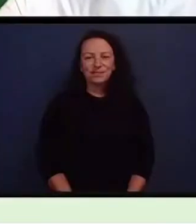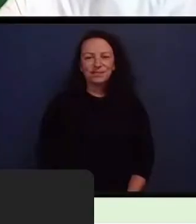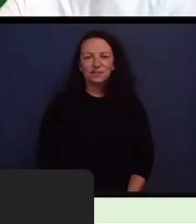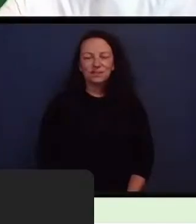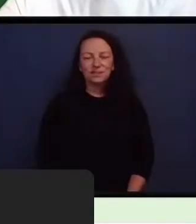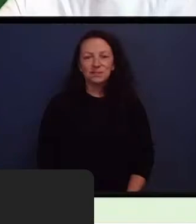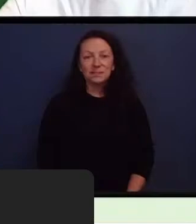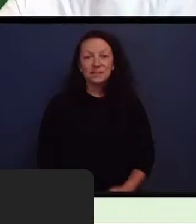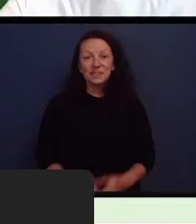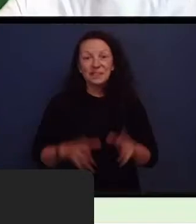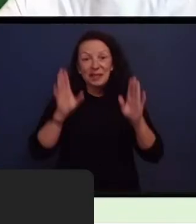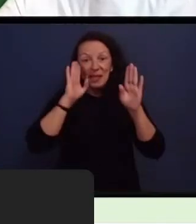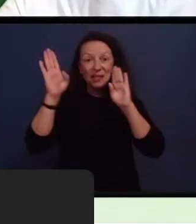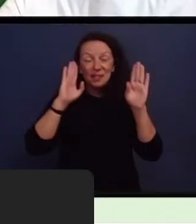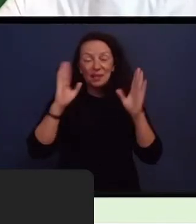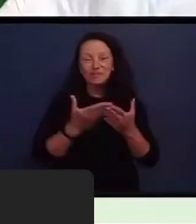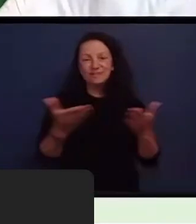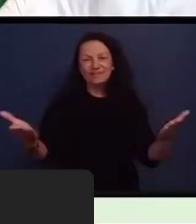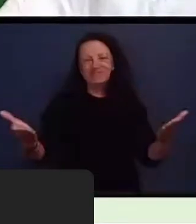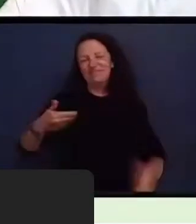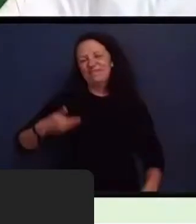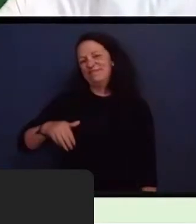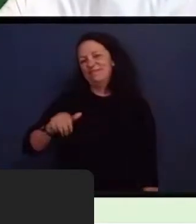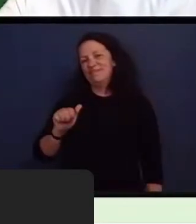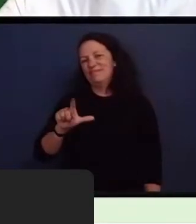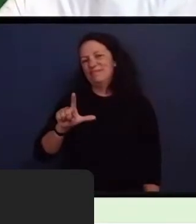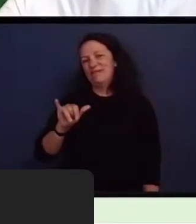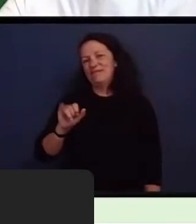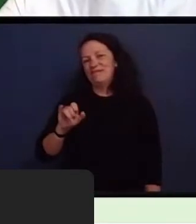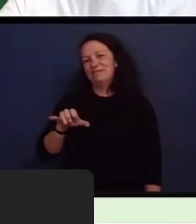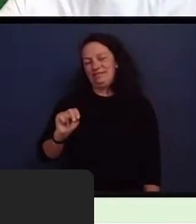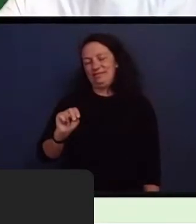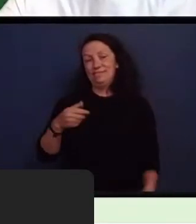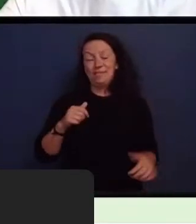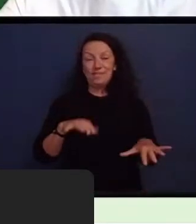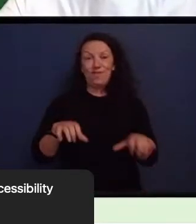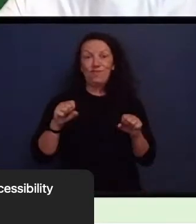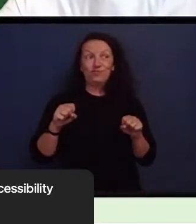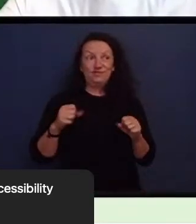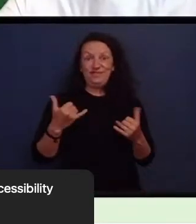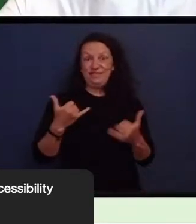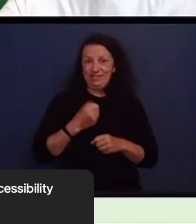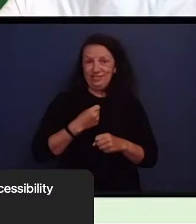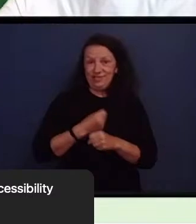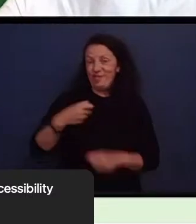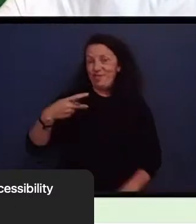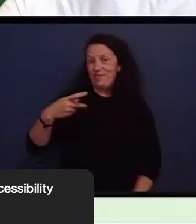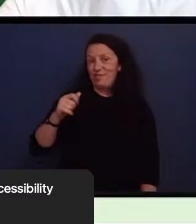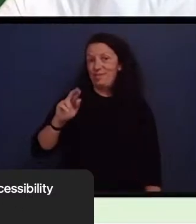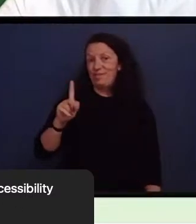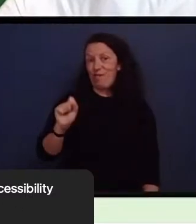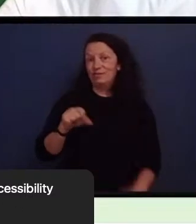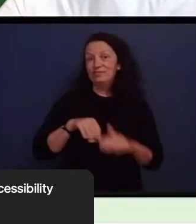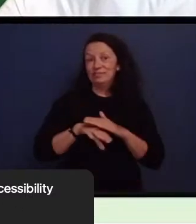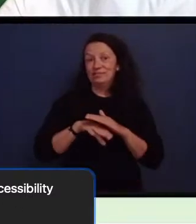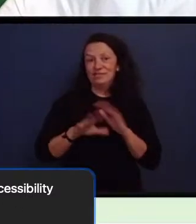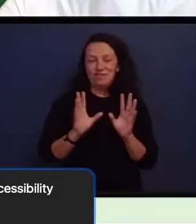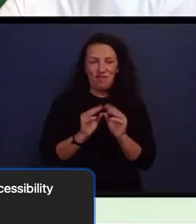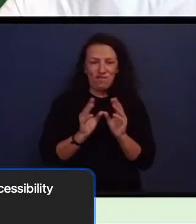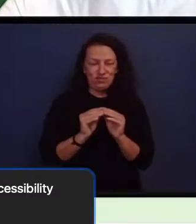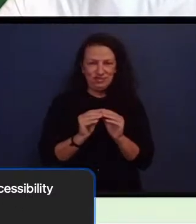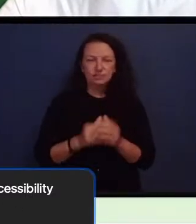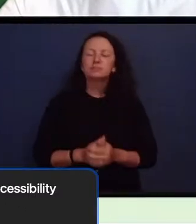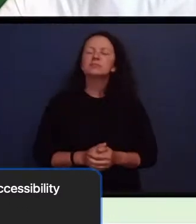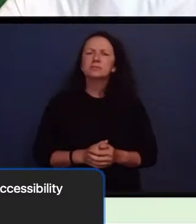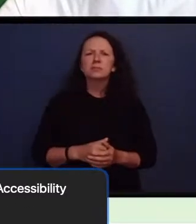Hello, everyone. I'm Allison, and I am the host of this year's Parks Accessibility Conference. We will get started